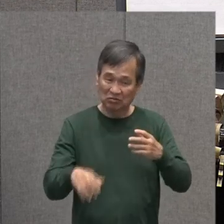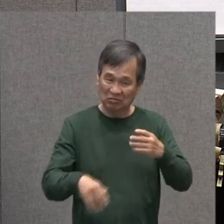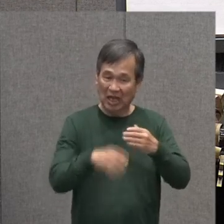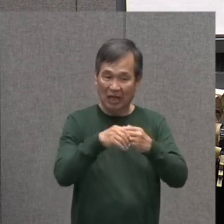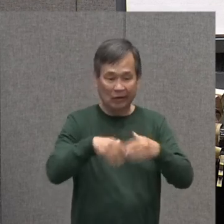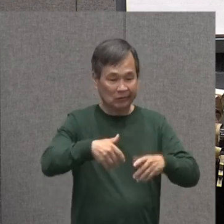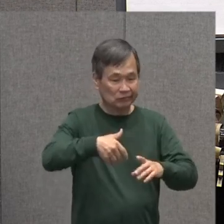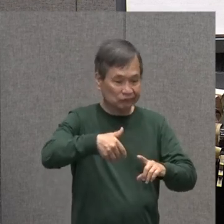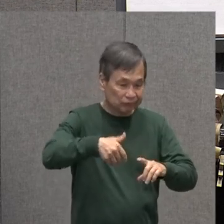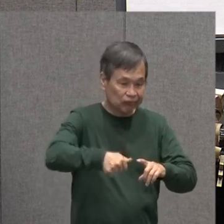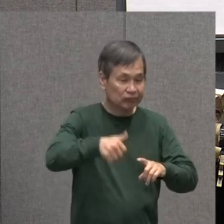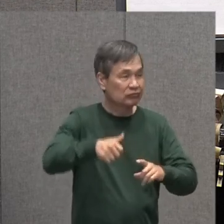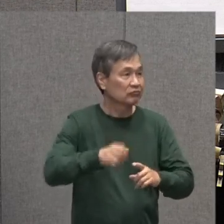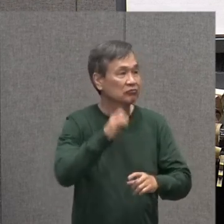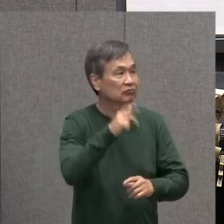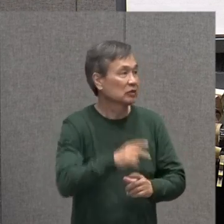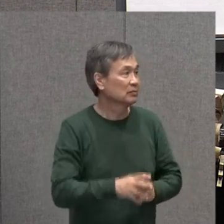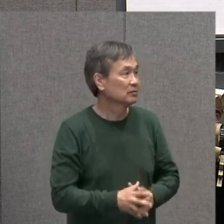around. Perfect.